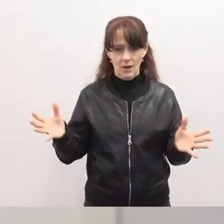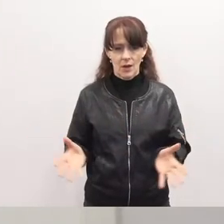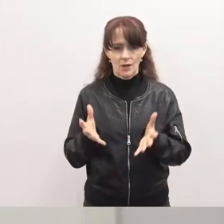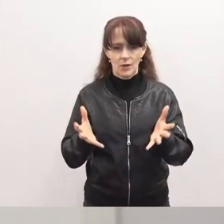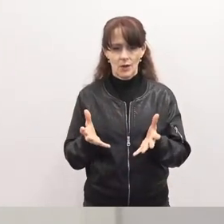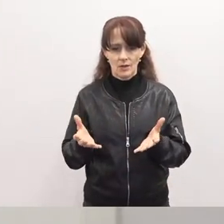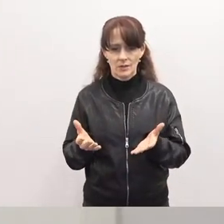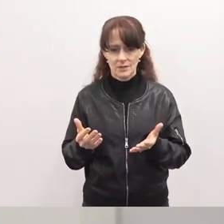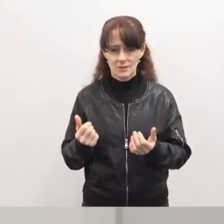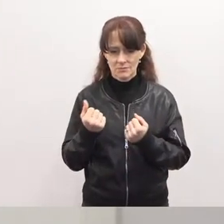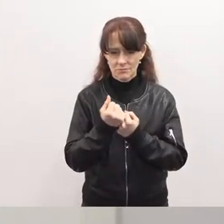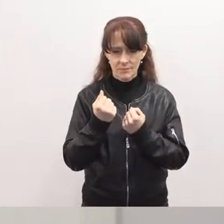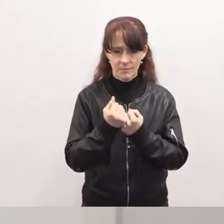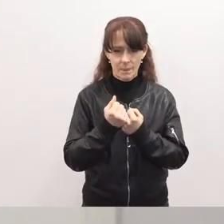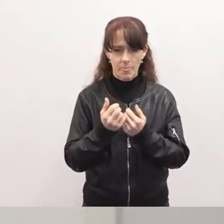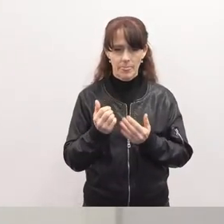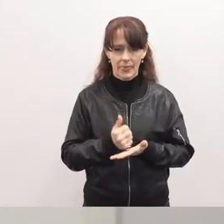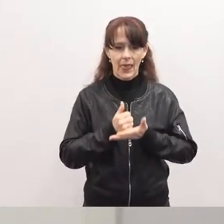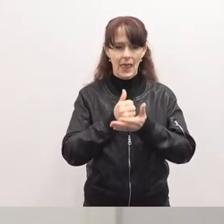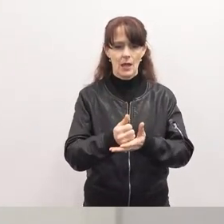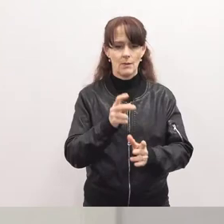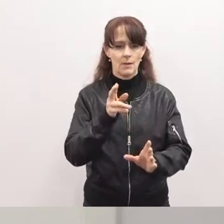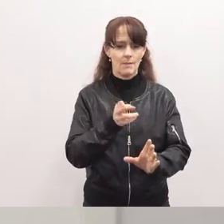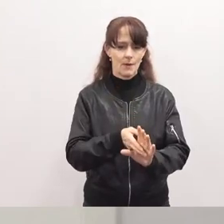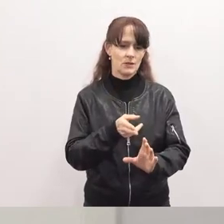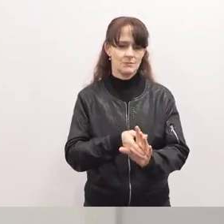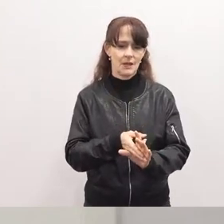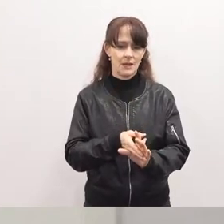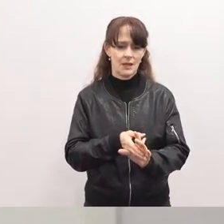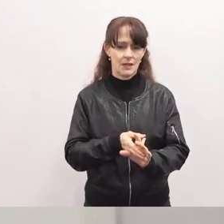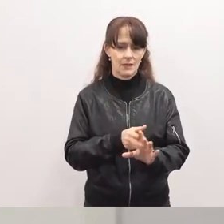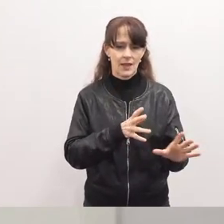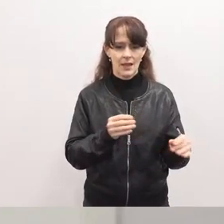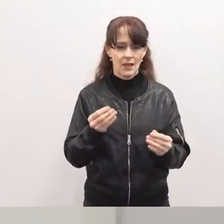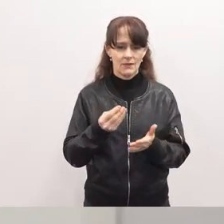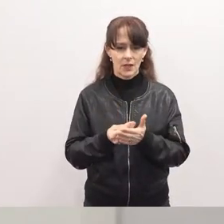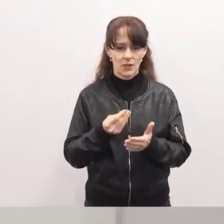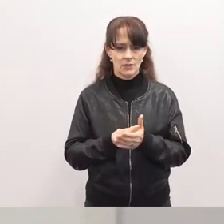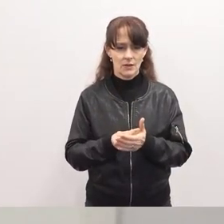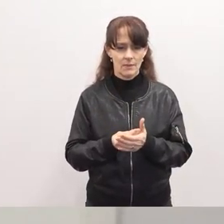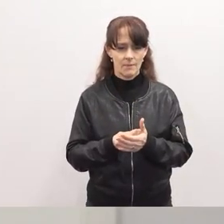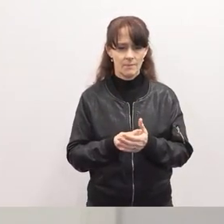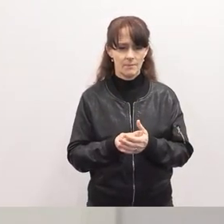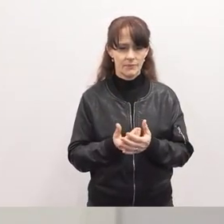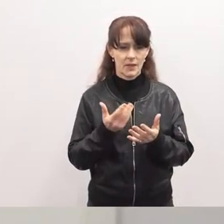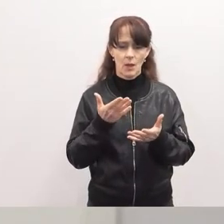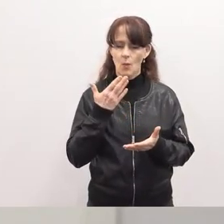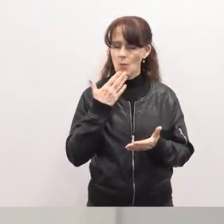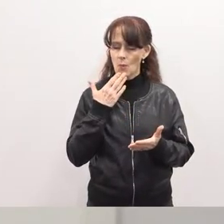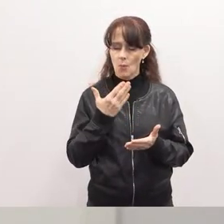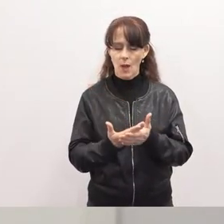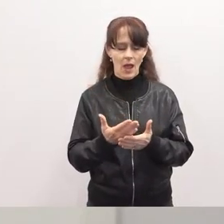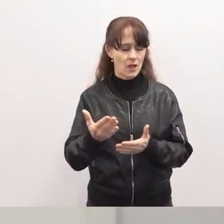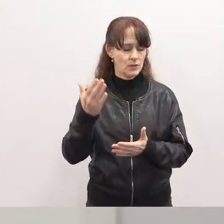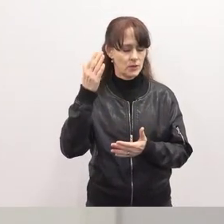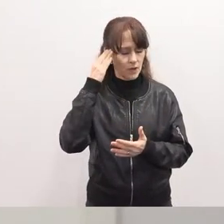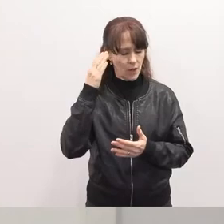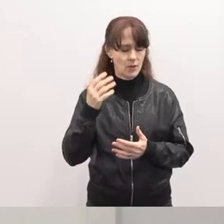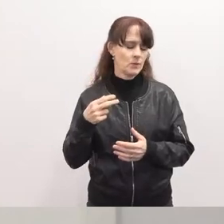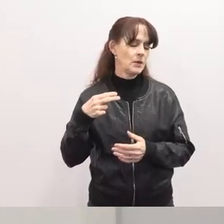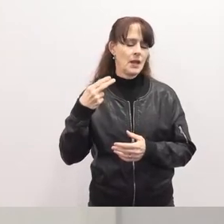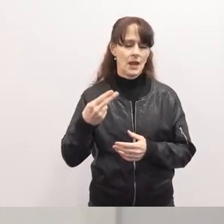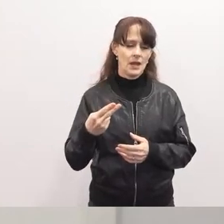encourage them, and to help them participate. And literally, they walked away with scholarships to well-known HBCUs. So just a